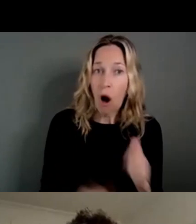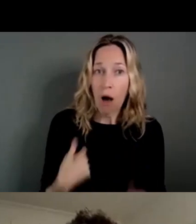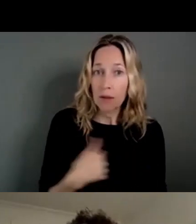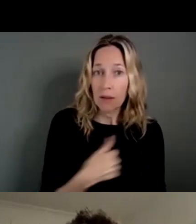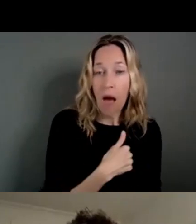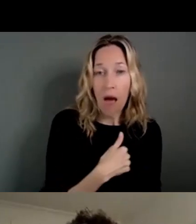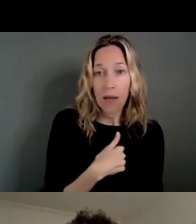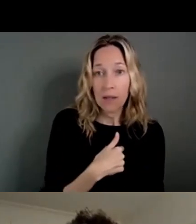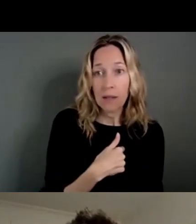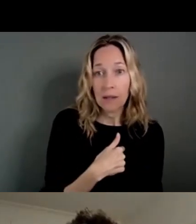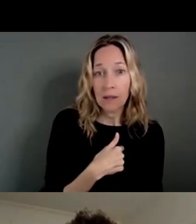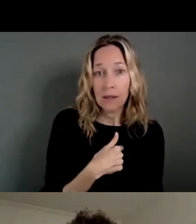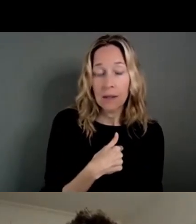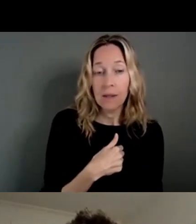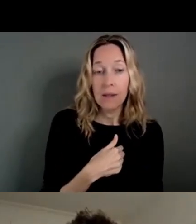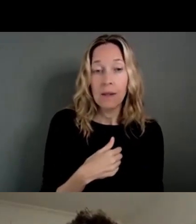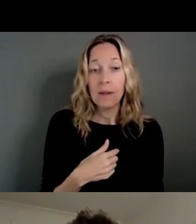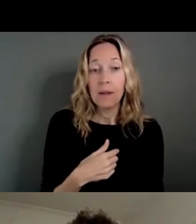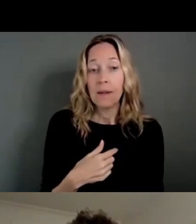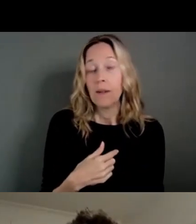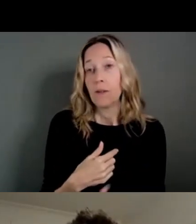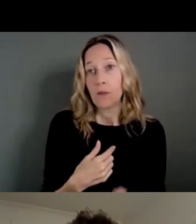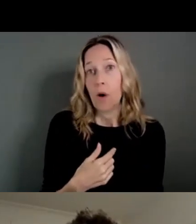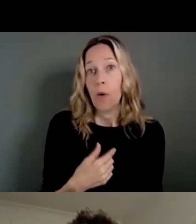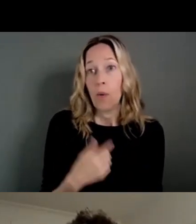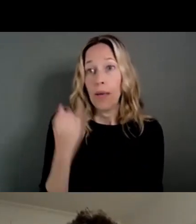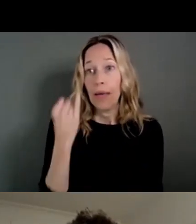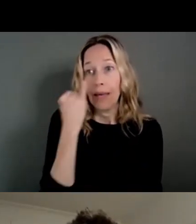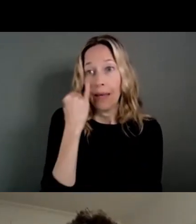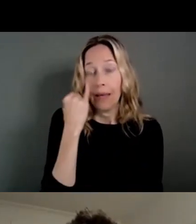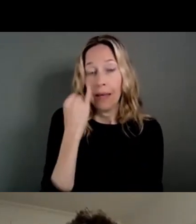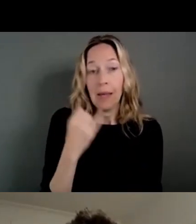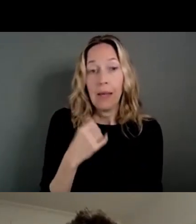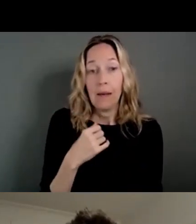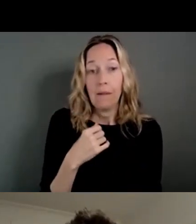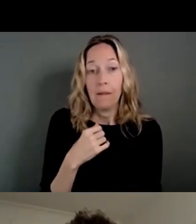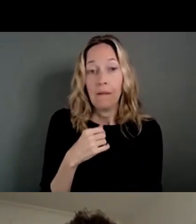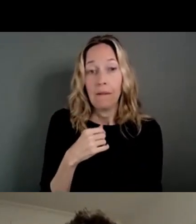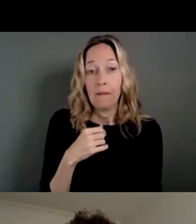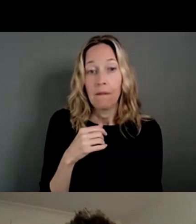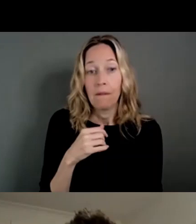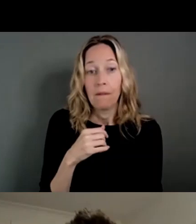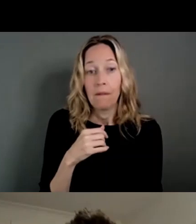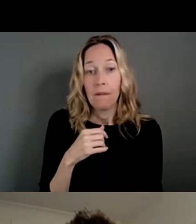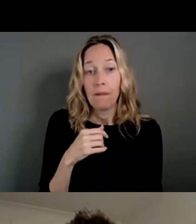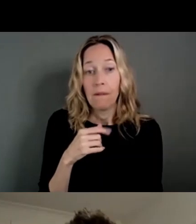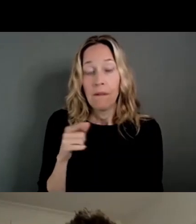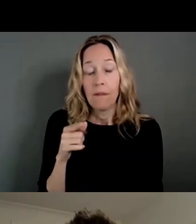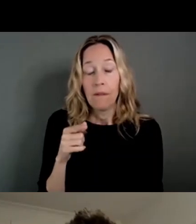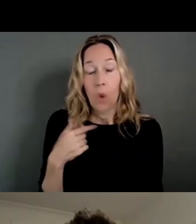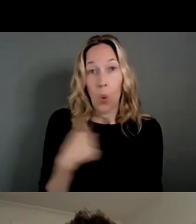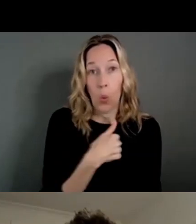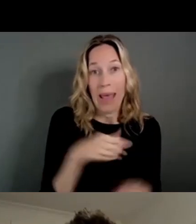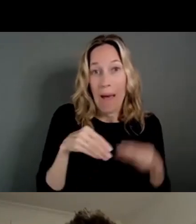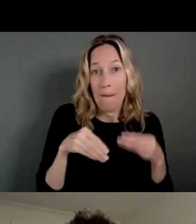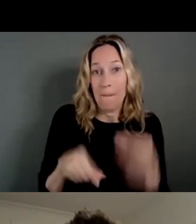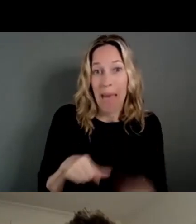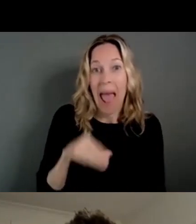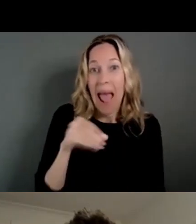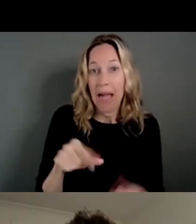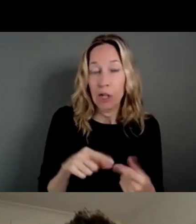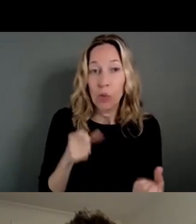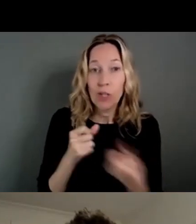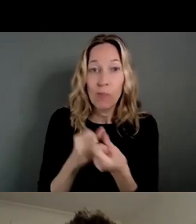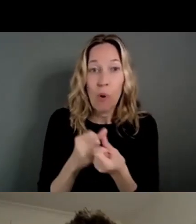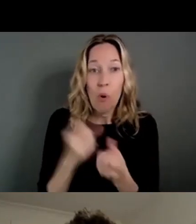making X and I'm processing Y number of contracts, that number has to end up at least a break even and ideally